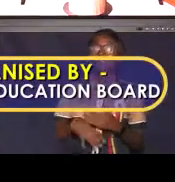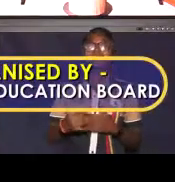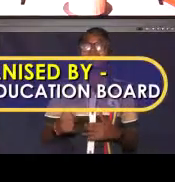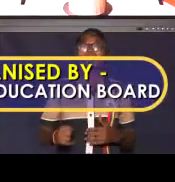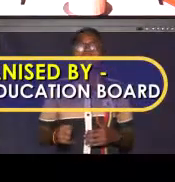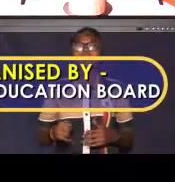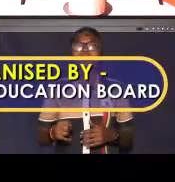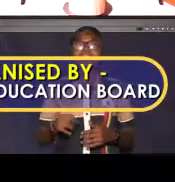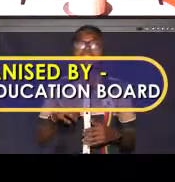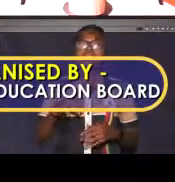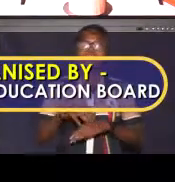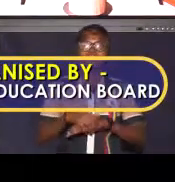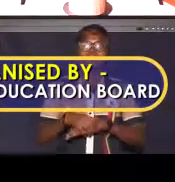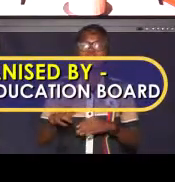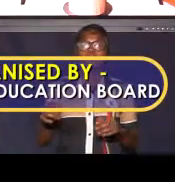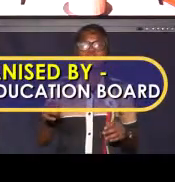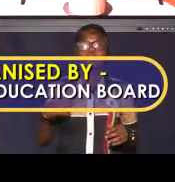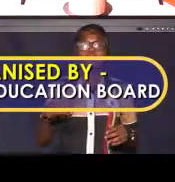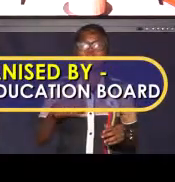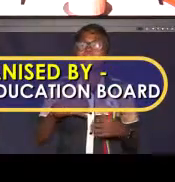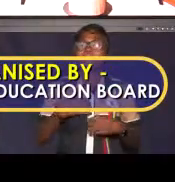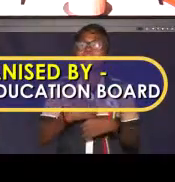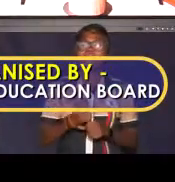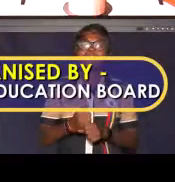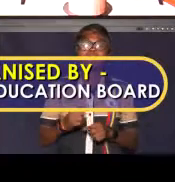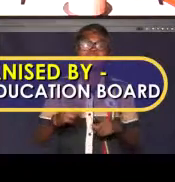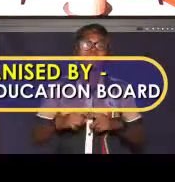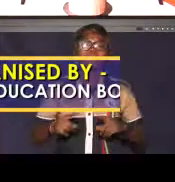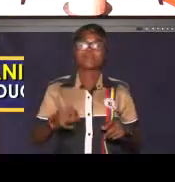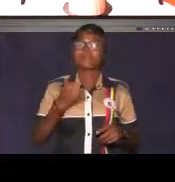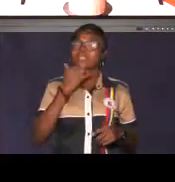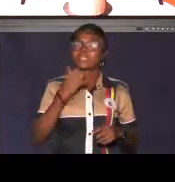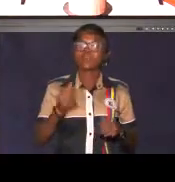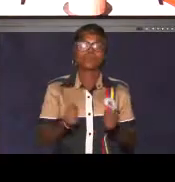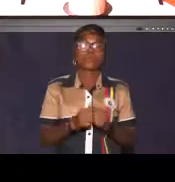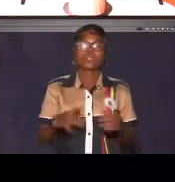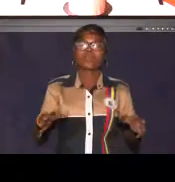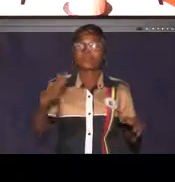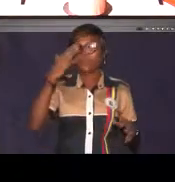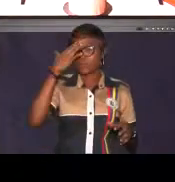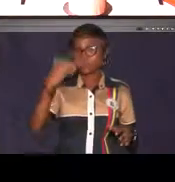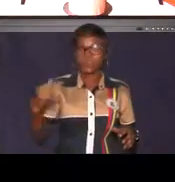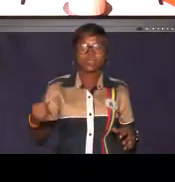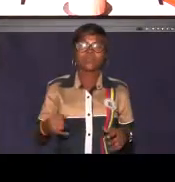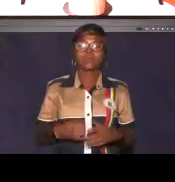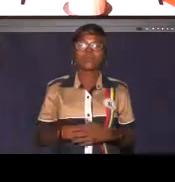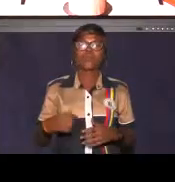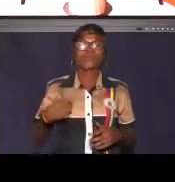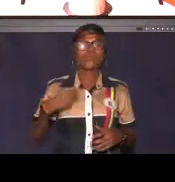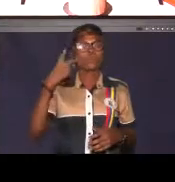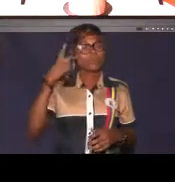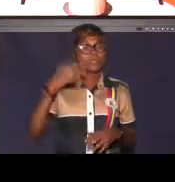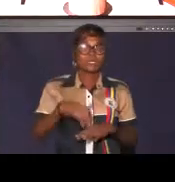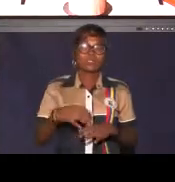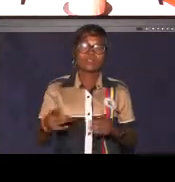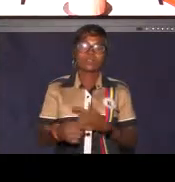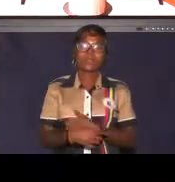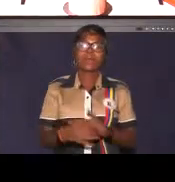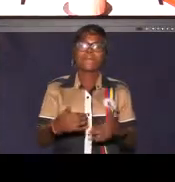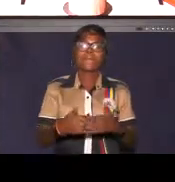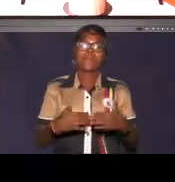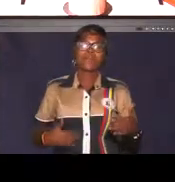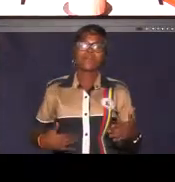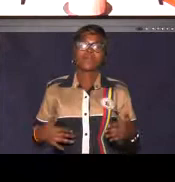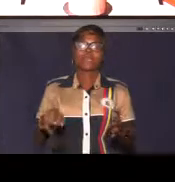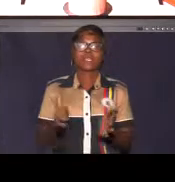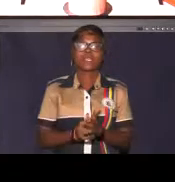many mistakes that we make without we knowing it. So today, our focus will be common mistakes in